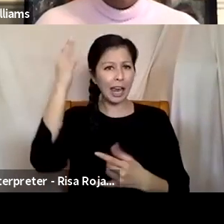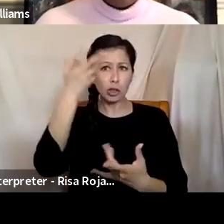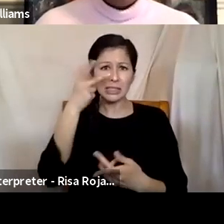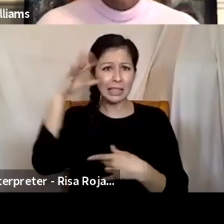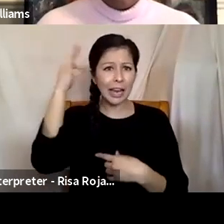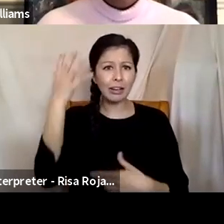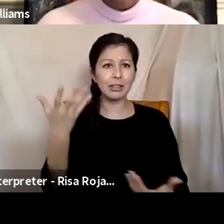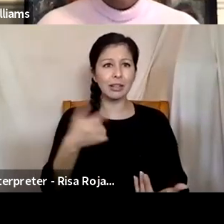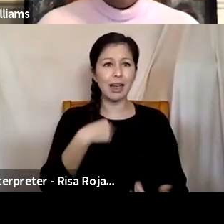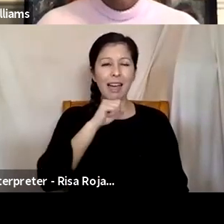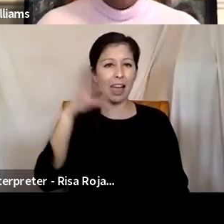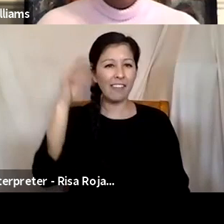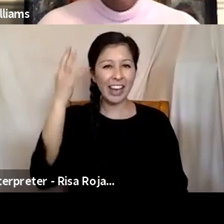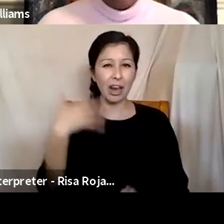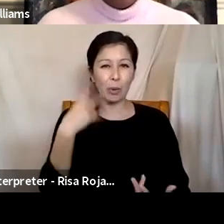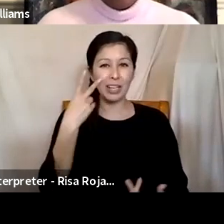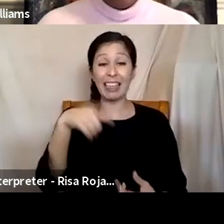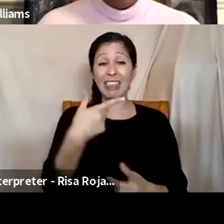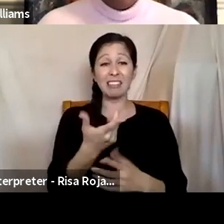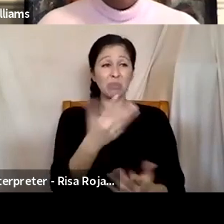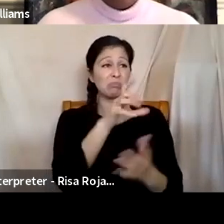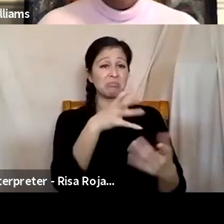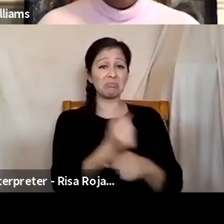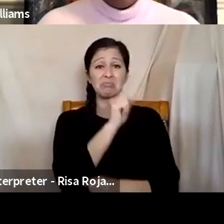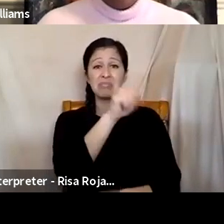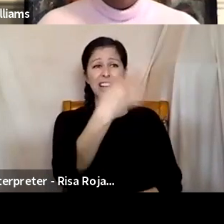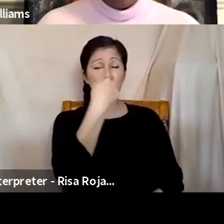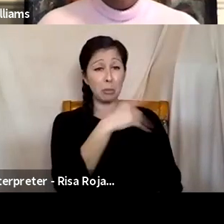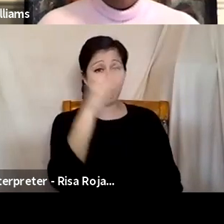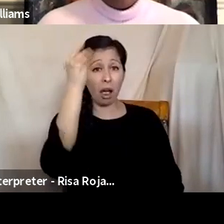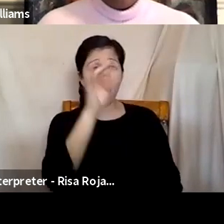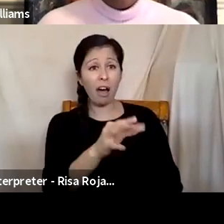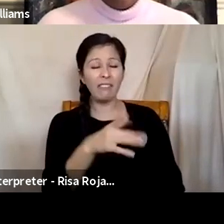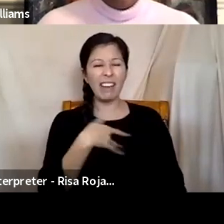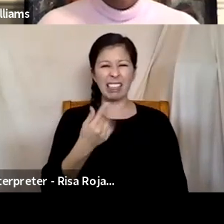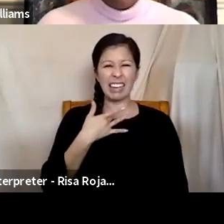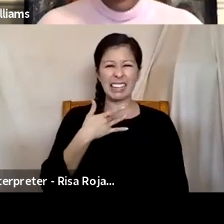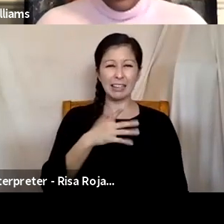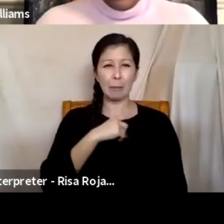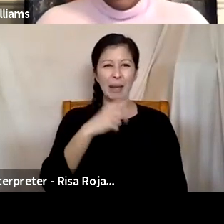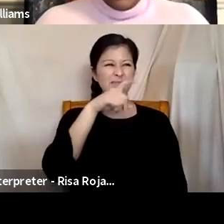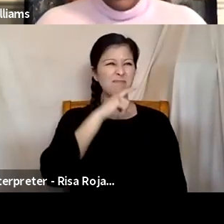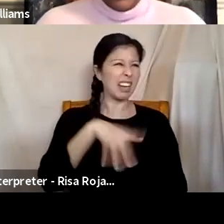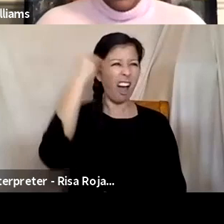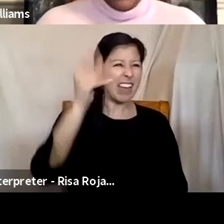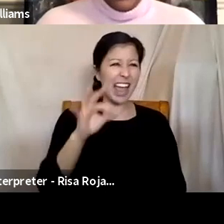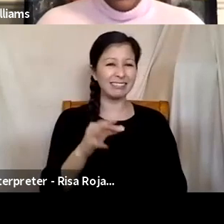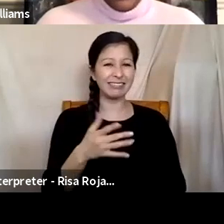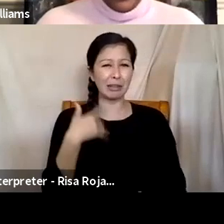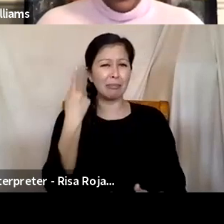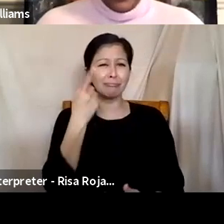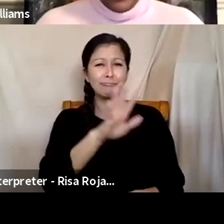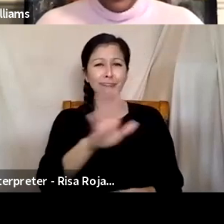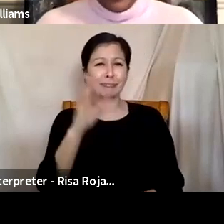I love the hair. Then you just ask them. Okay. Yeah. All right. I always feel a little guilty, but I'm like, take off that hat. And